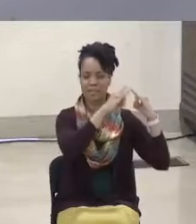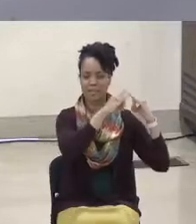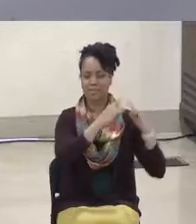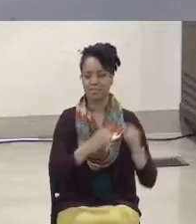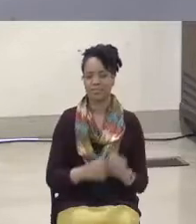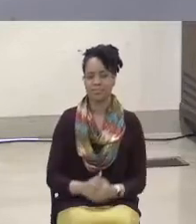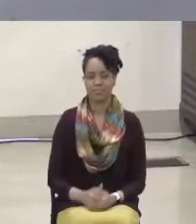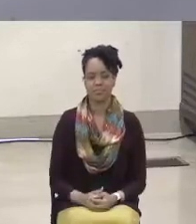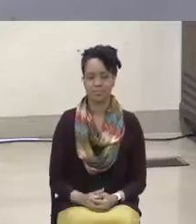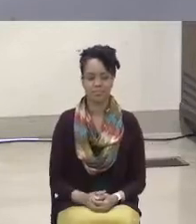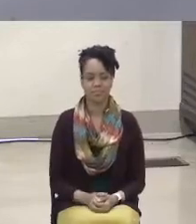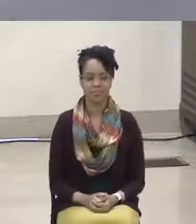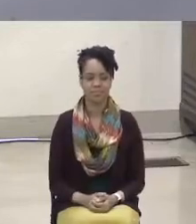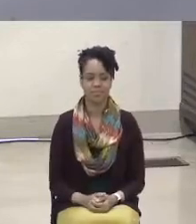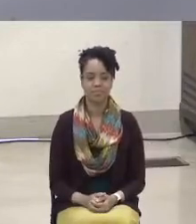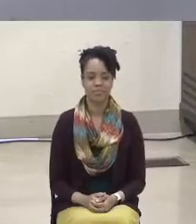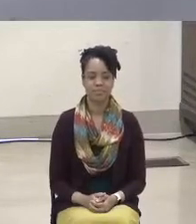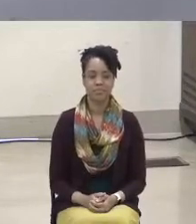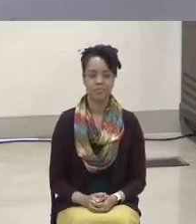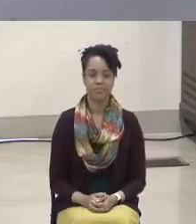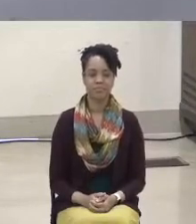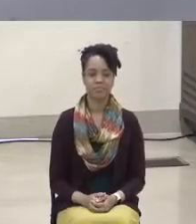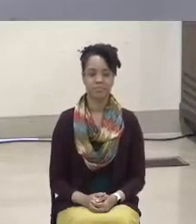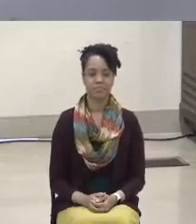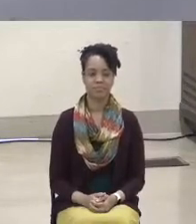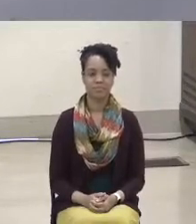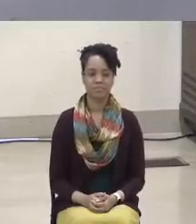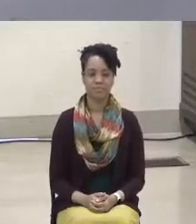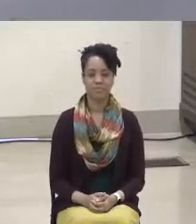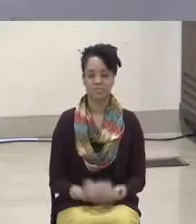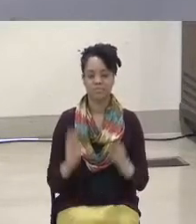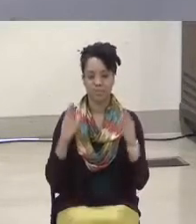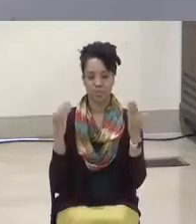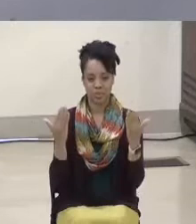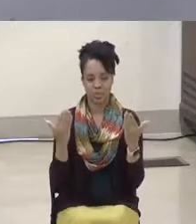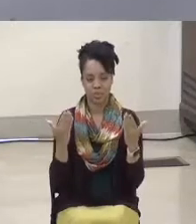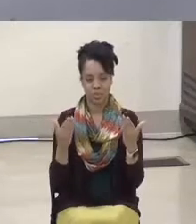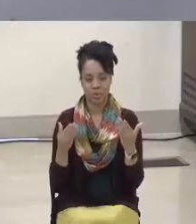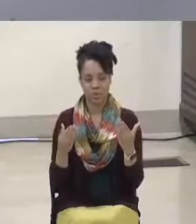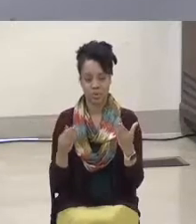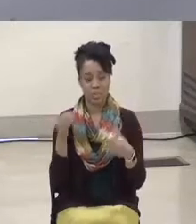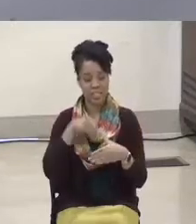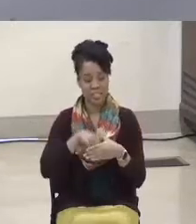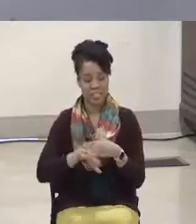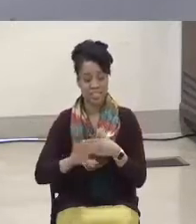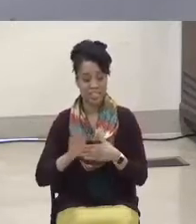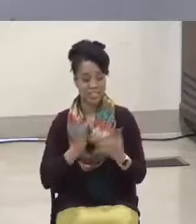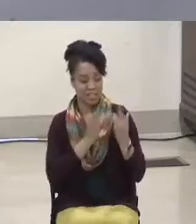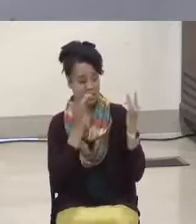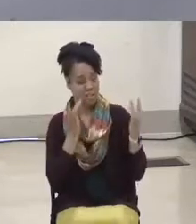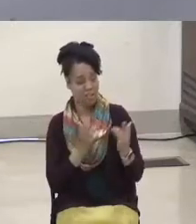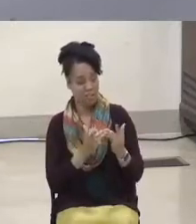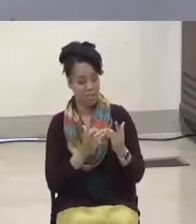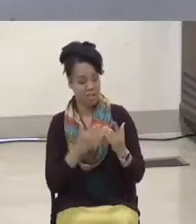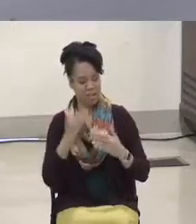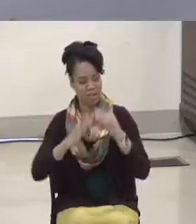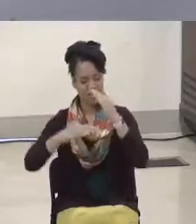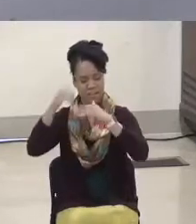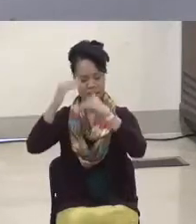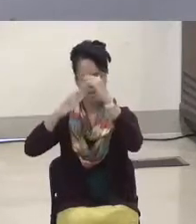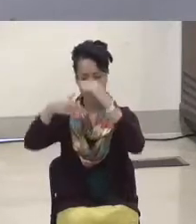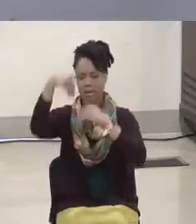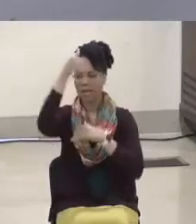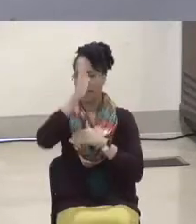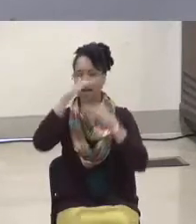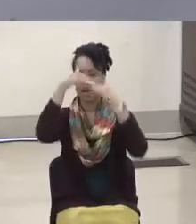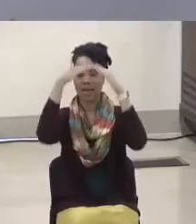presencia de Dios todavía estaba en una tienda. So it was in his heart En su corazón to build God a house. estaba